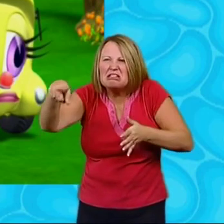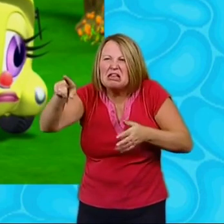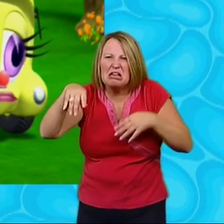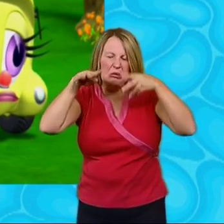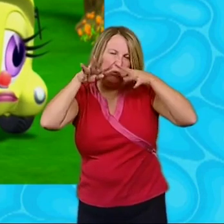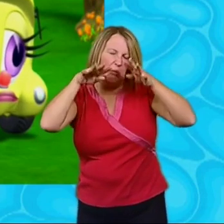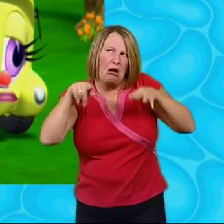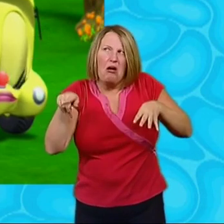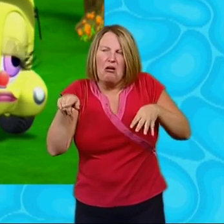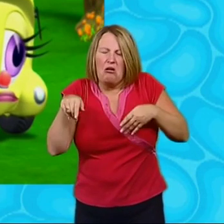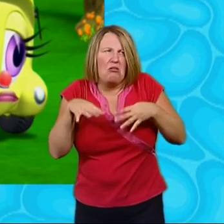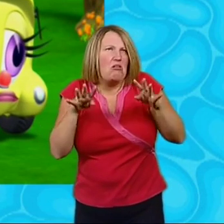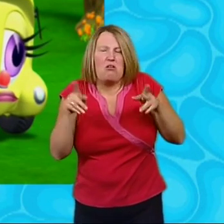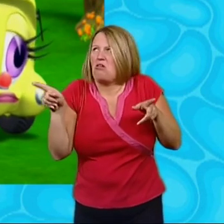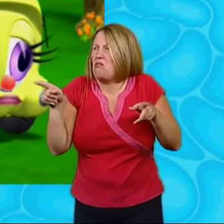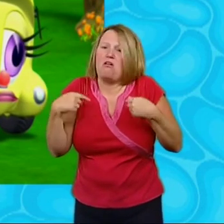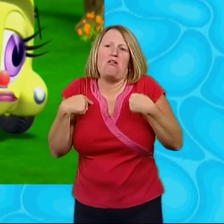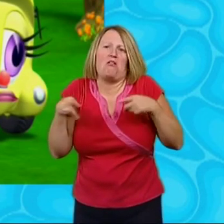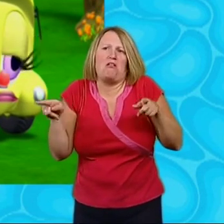Jessie, yay!